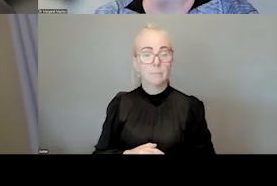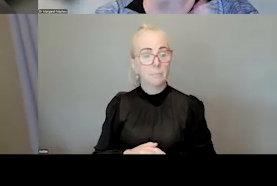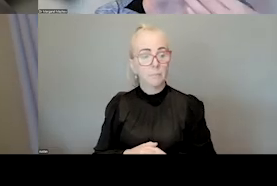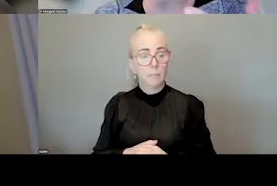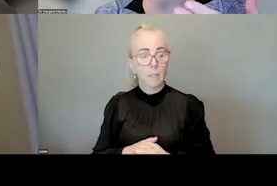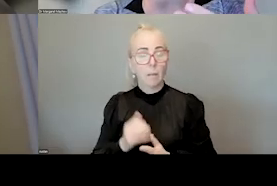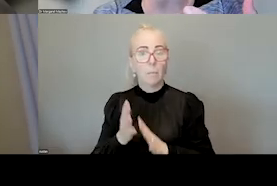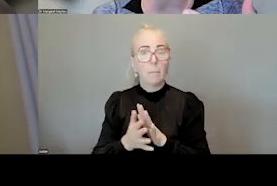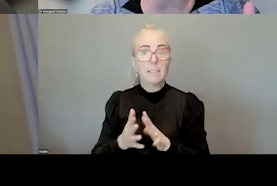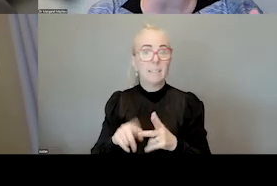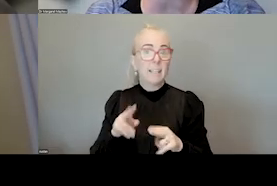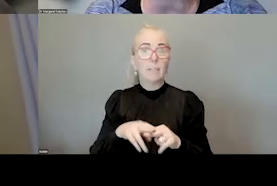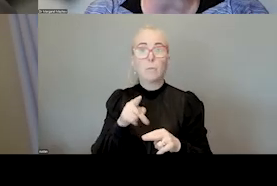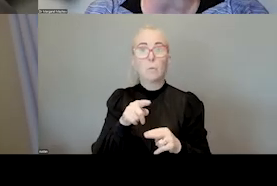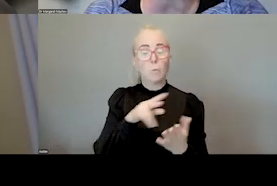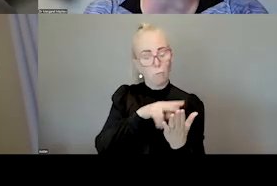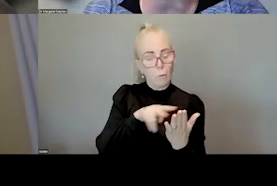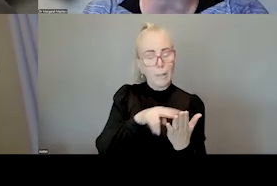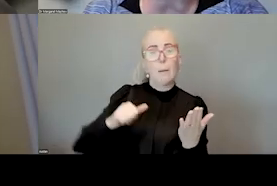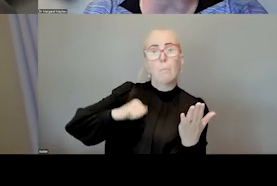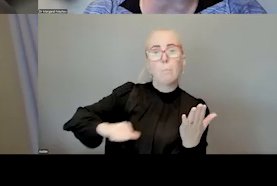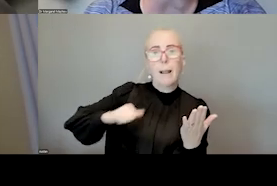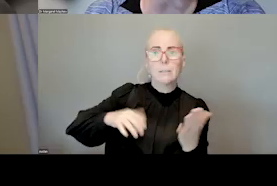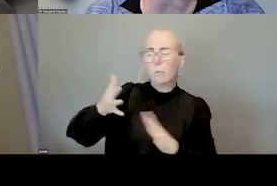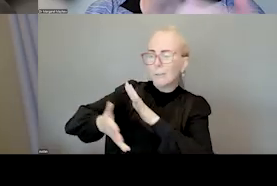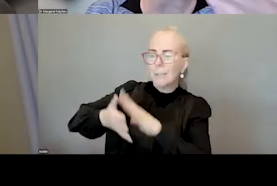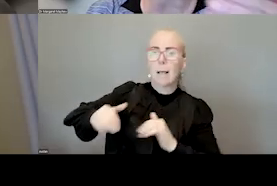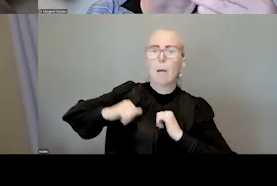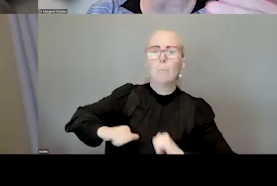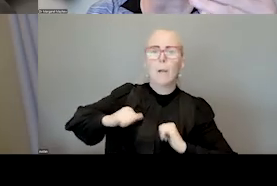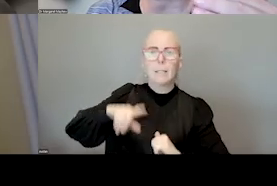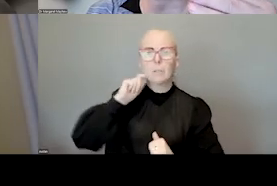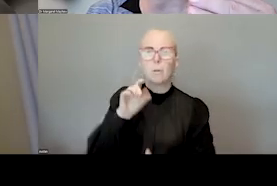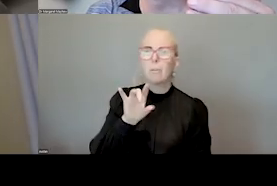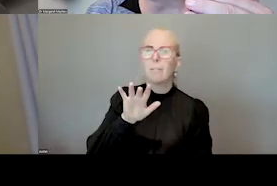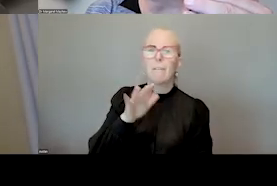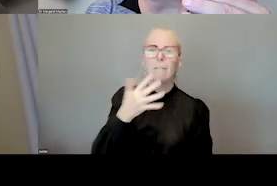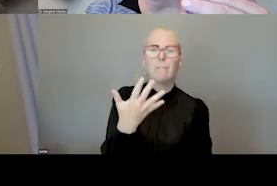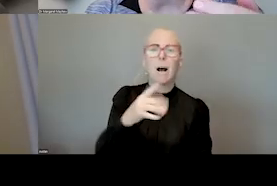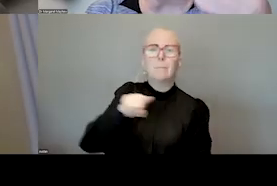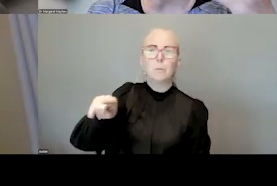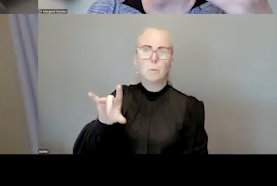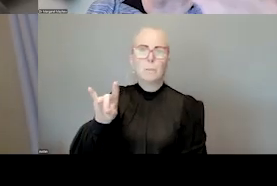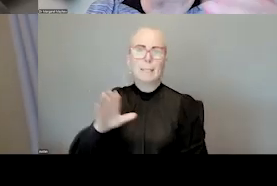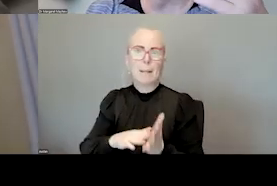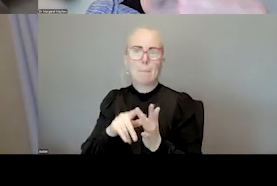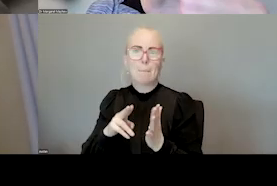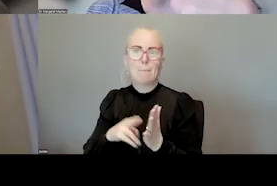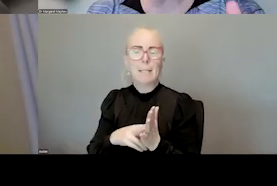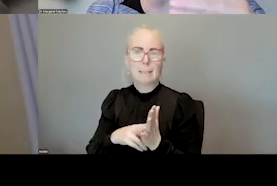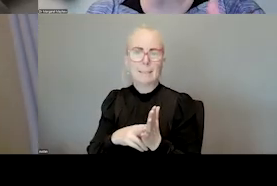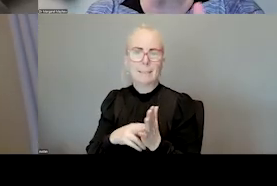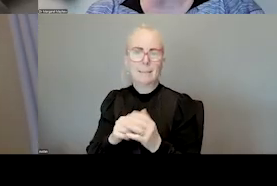5 to 10 minutes if I was practicing this. And yeah, you've got, I really like this because it's actually got some of the key